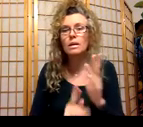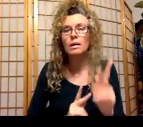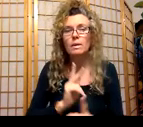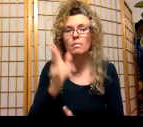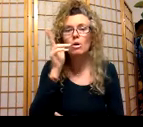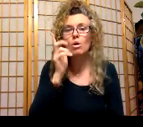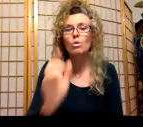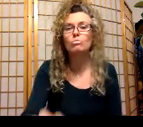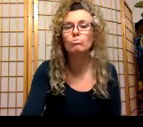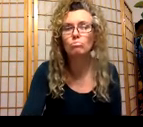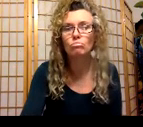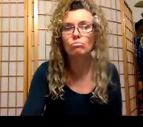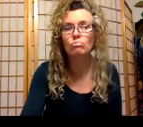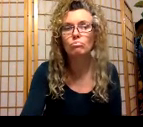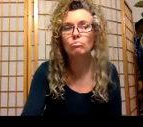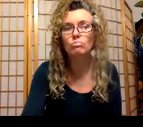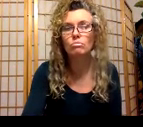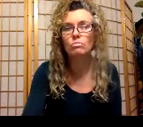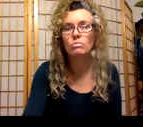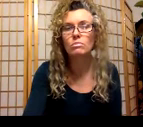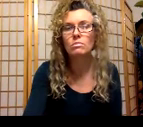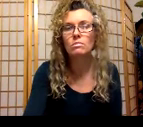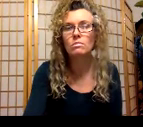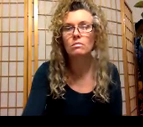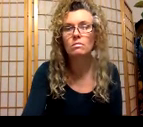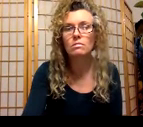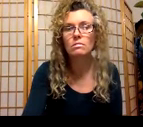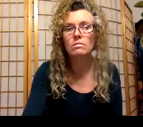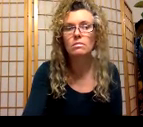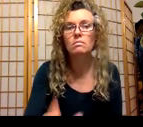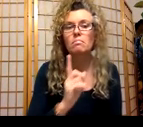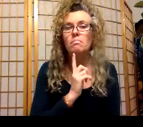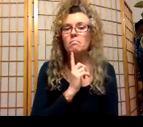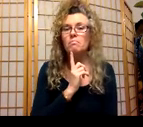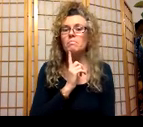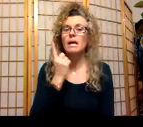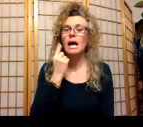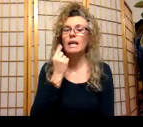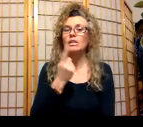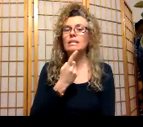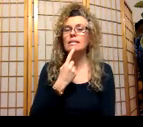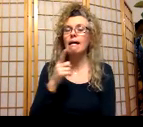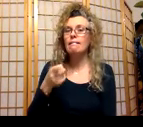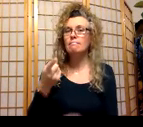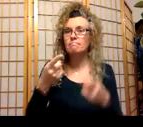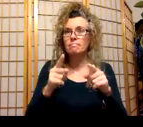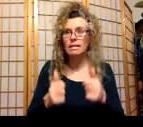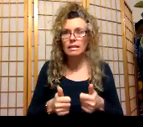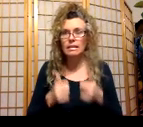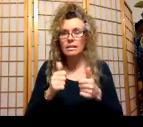them in the newspaper. That's all about the BIS. So, as I just said, this came into existence